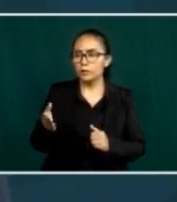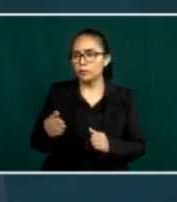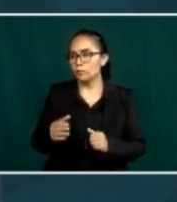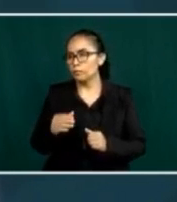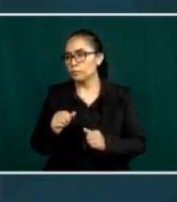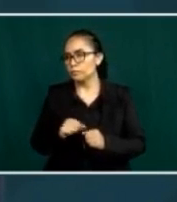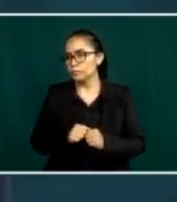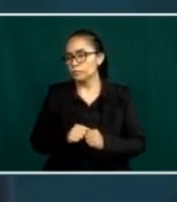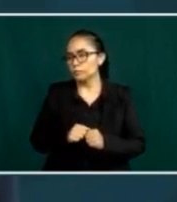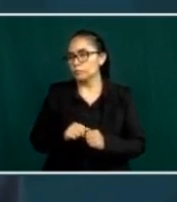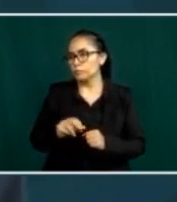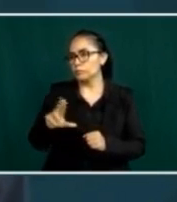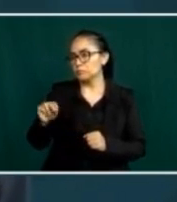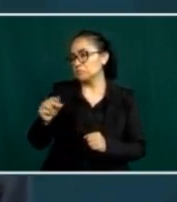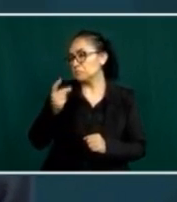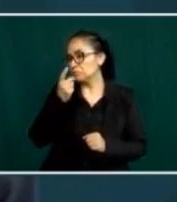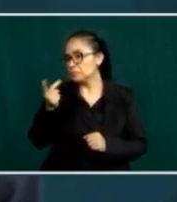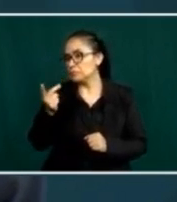So